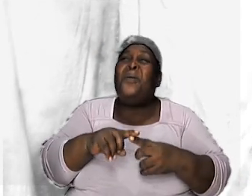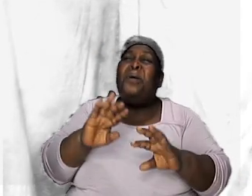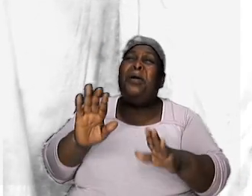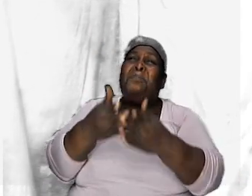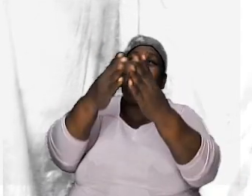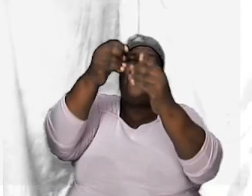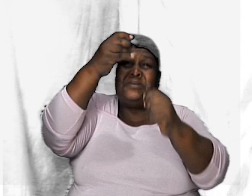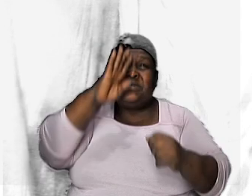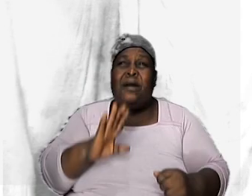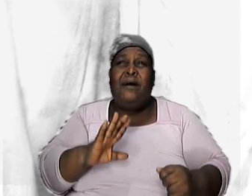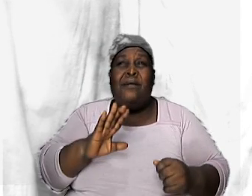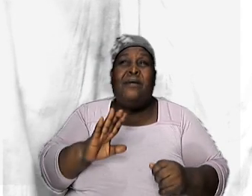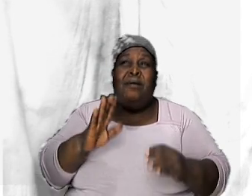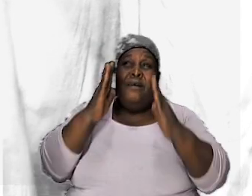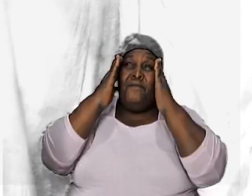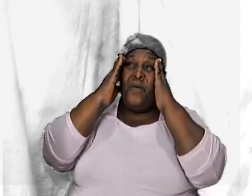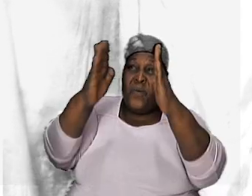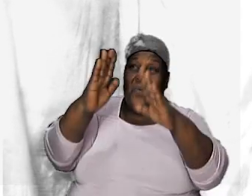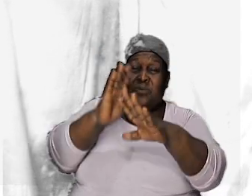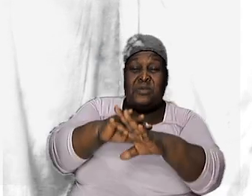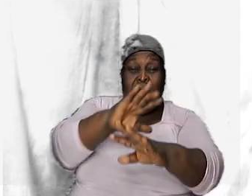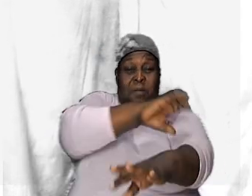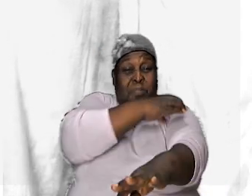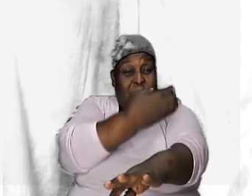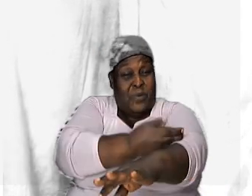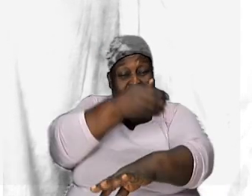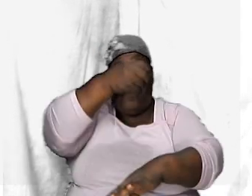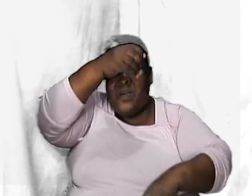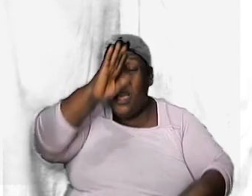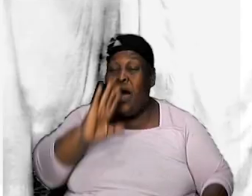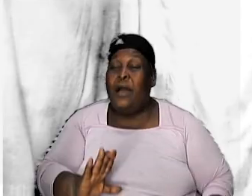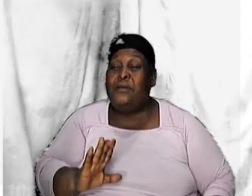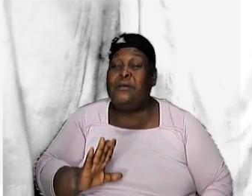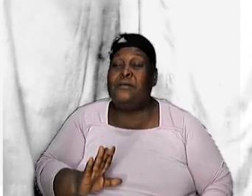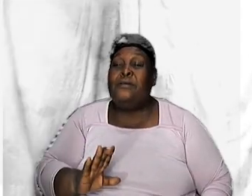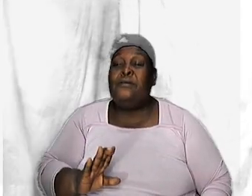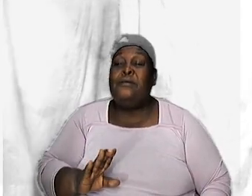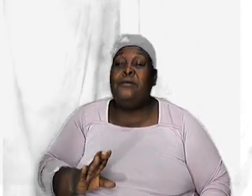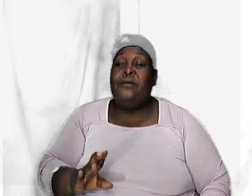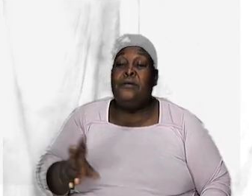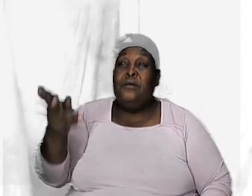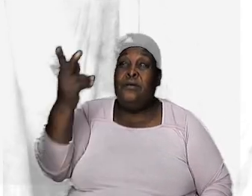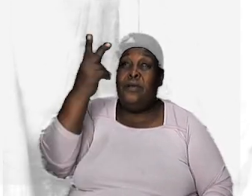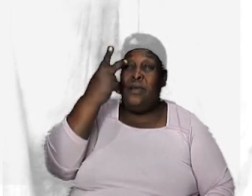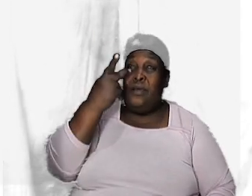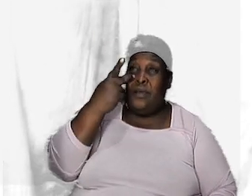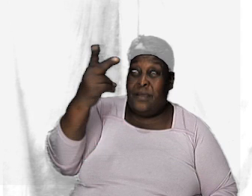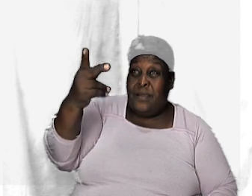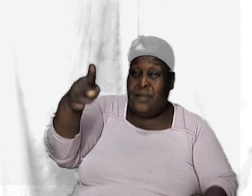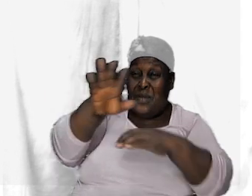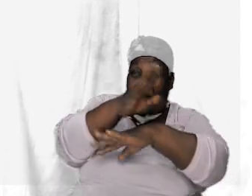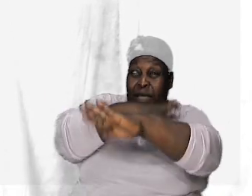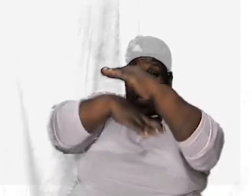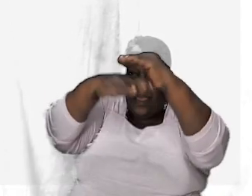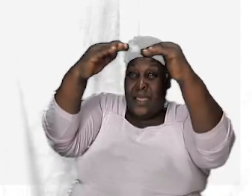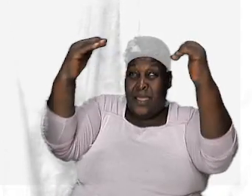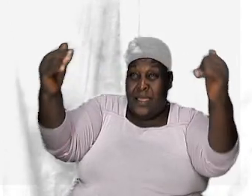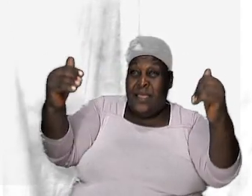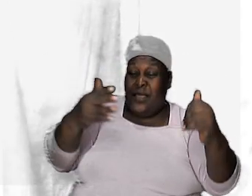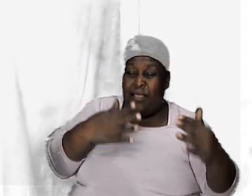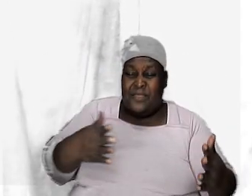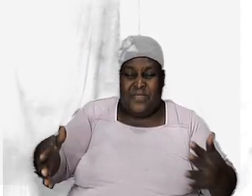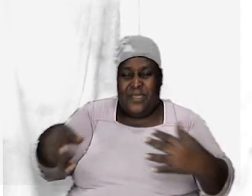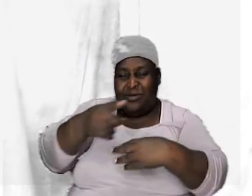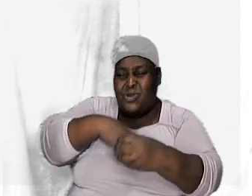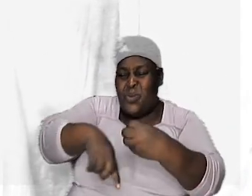the power of God. Amen. And you look at the heavens and you look at the things